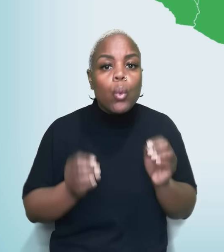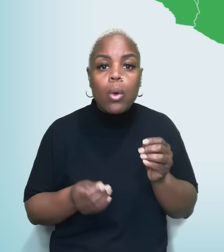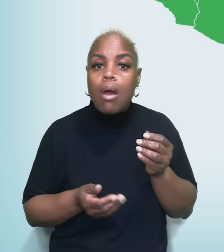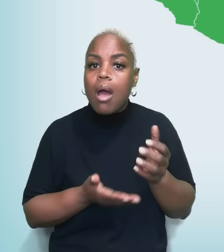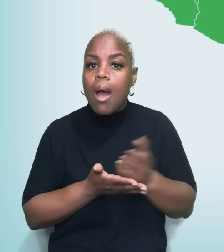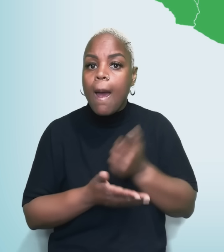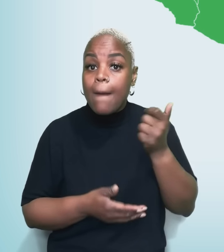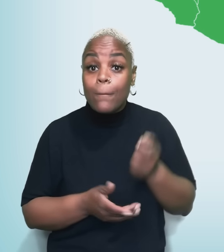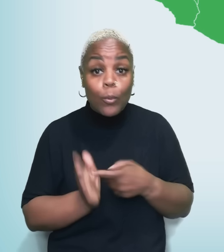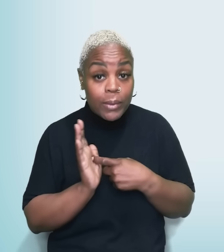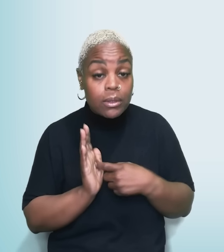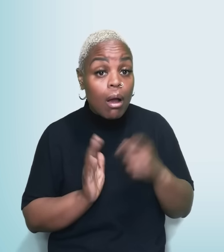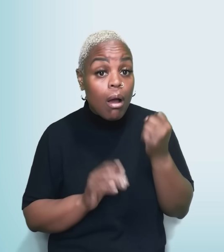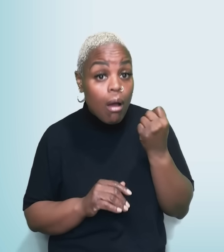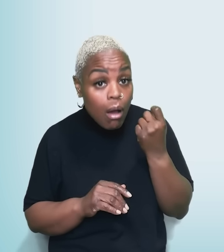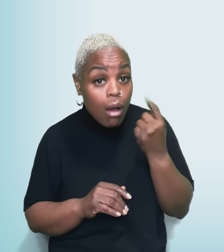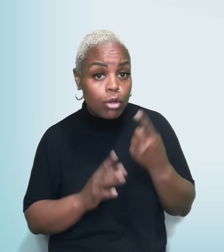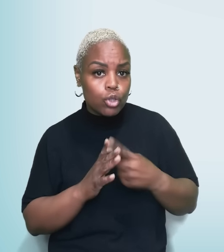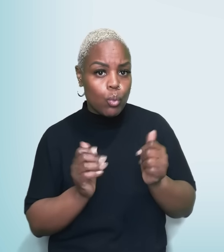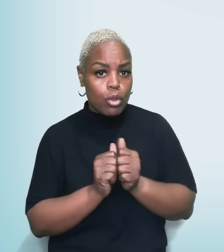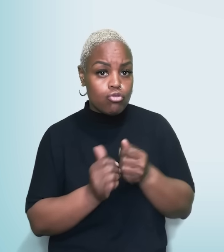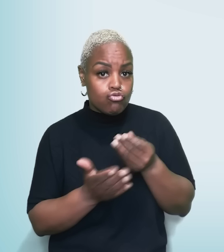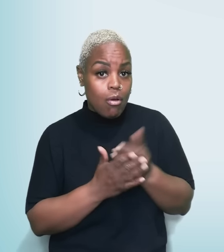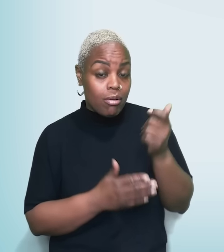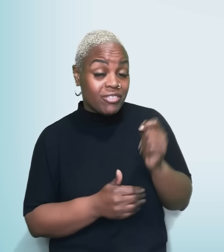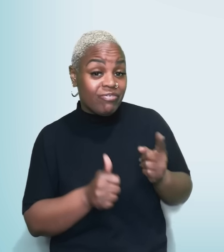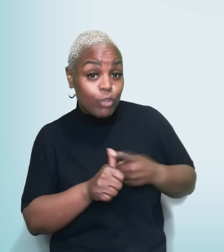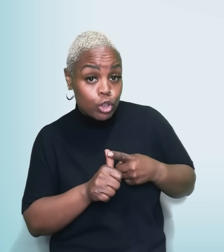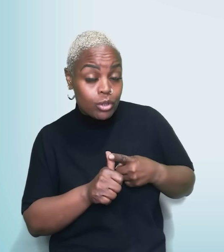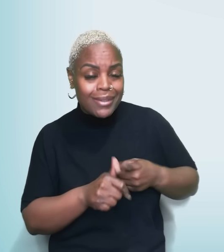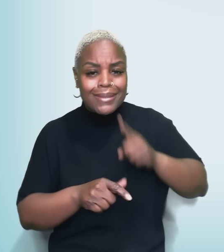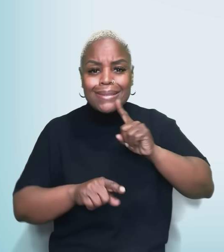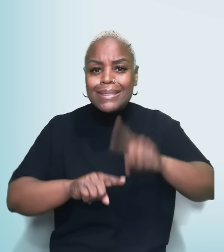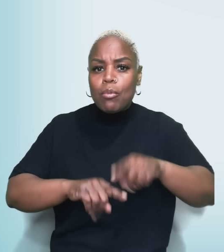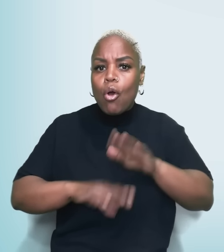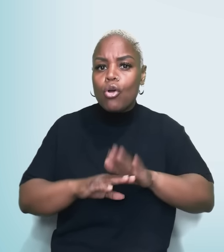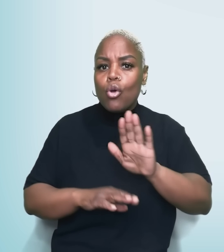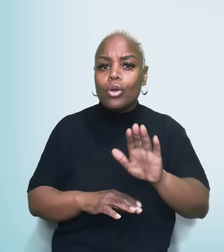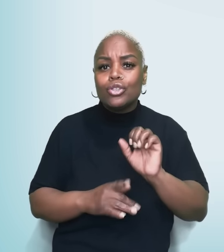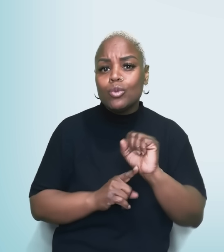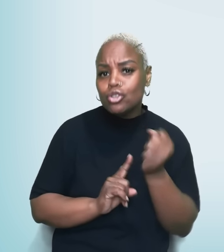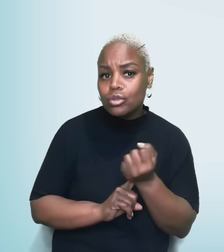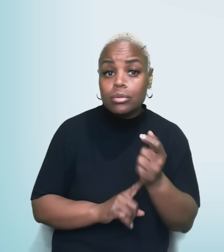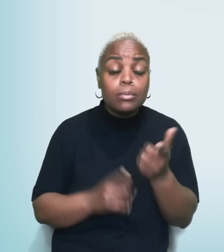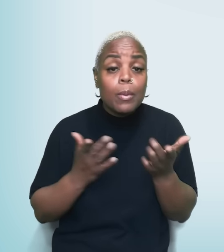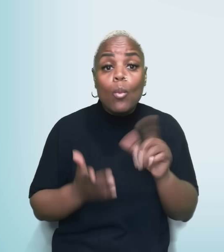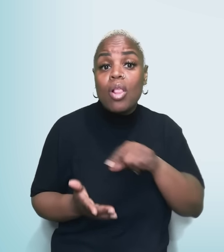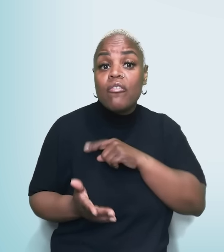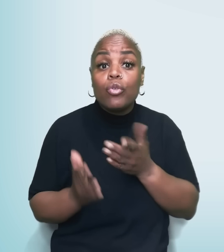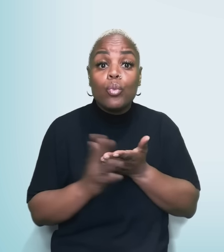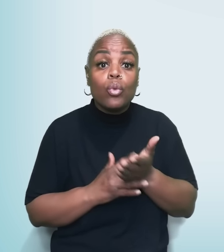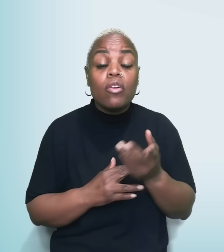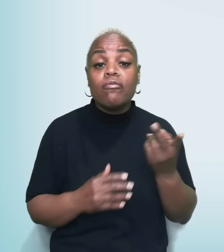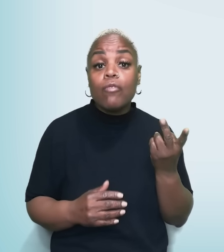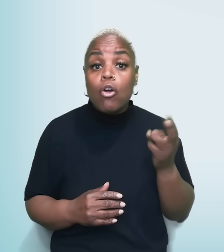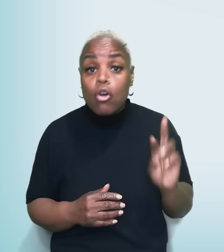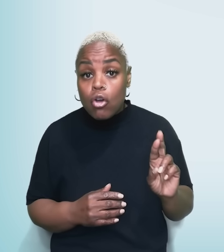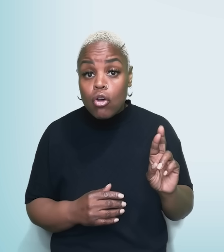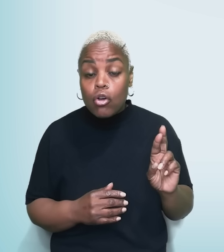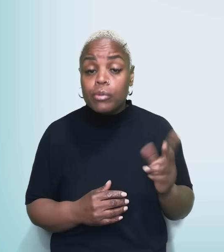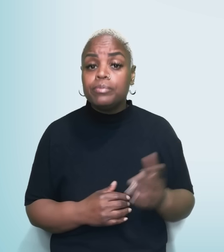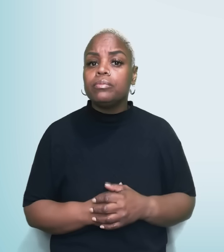no income requirements. But start with grants first. Depending on your situation, you might qualify through